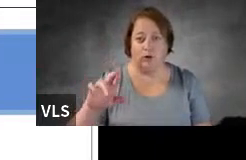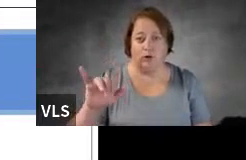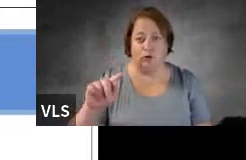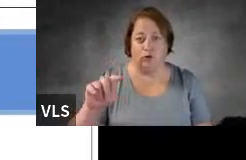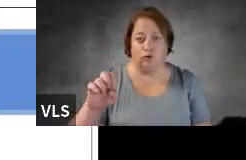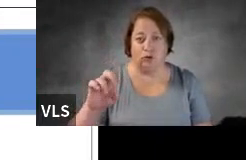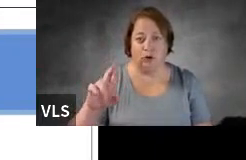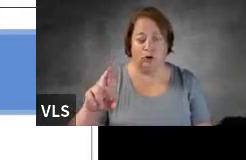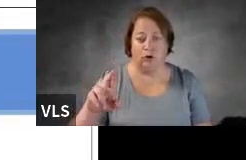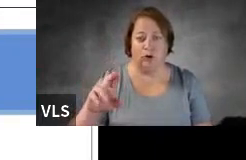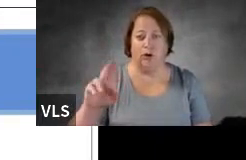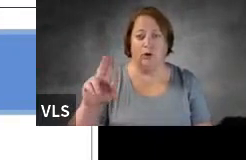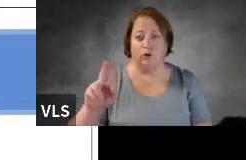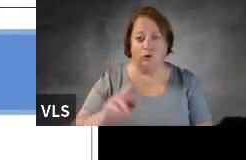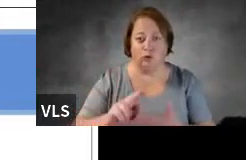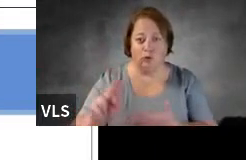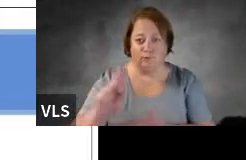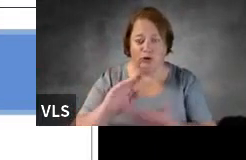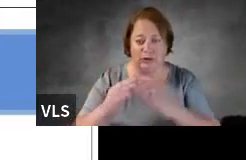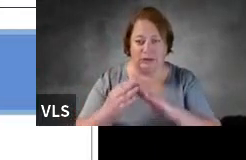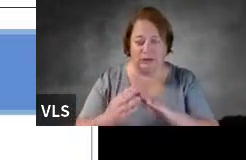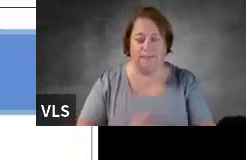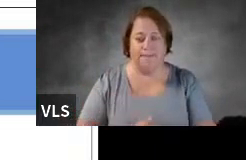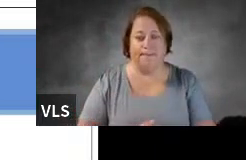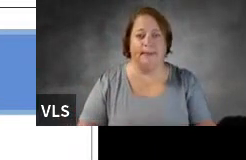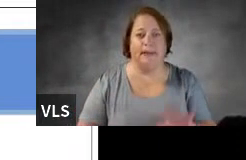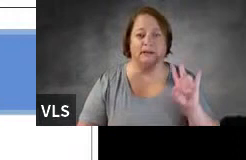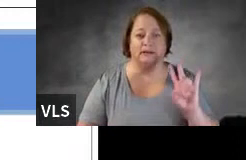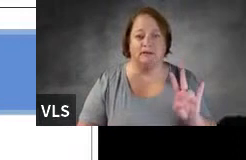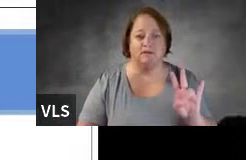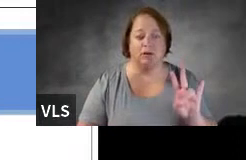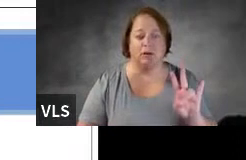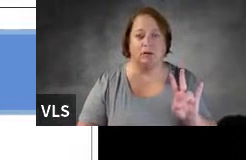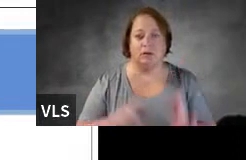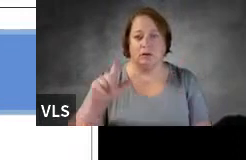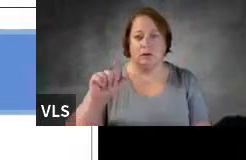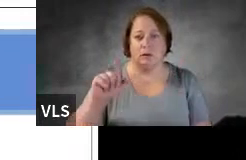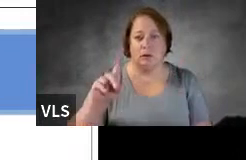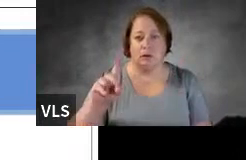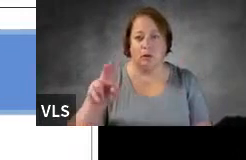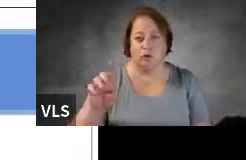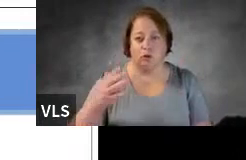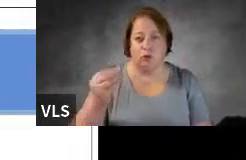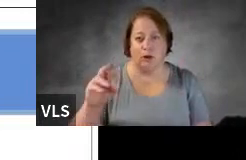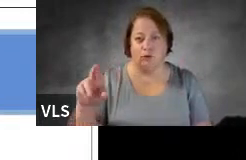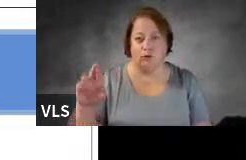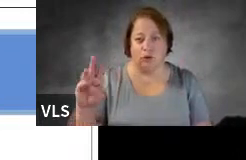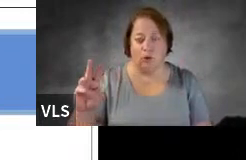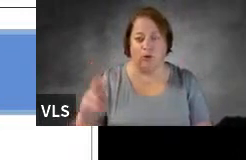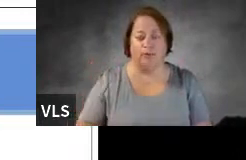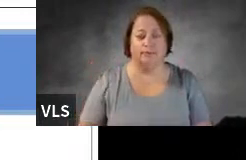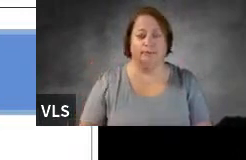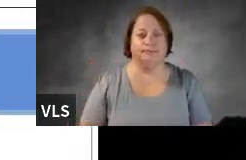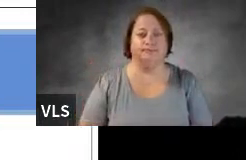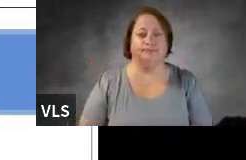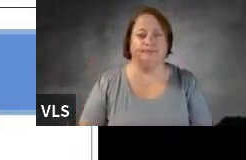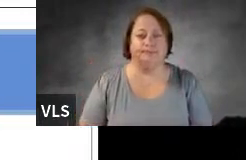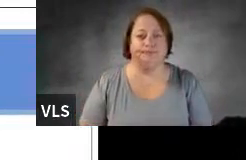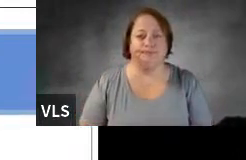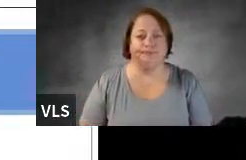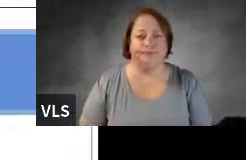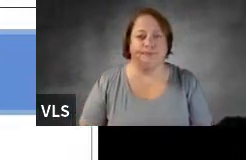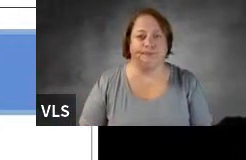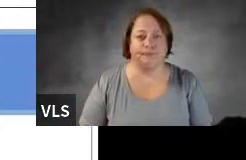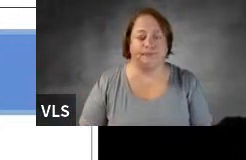and University City. Sub-district 7 is Ladue and Rockwood.